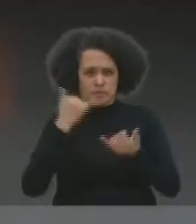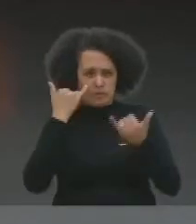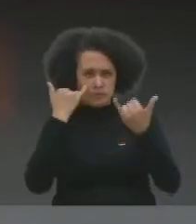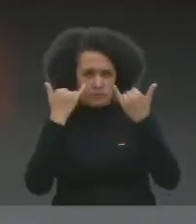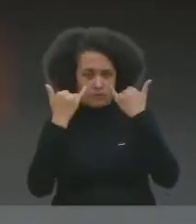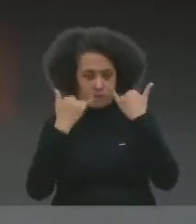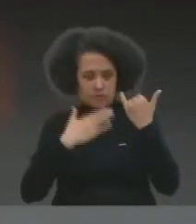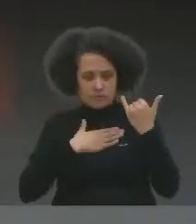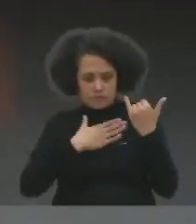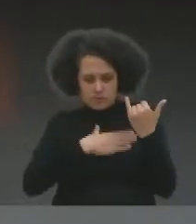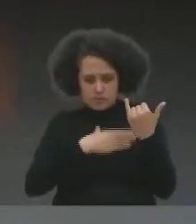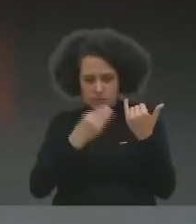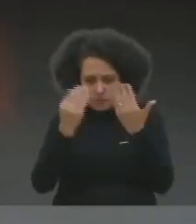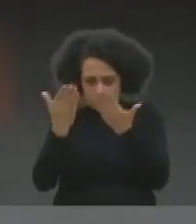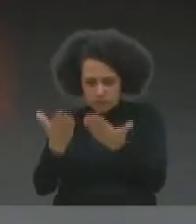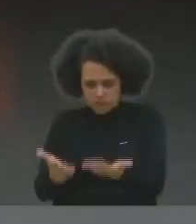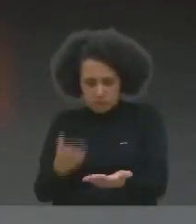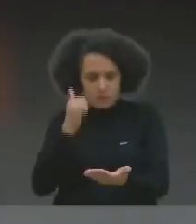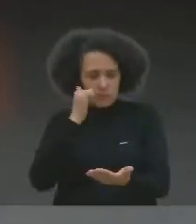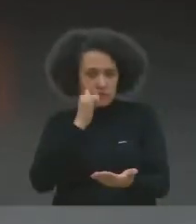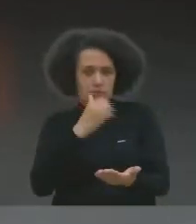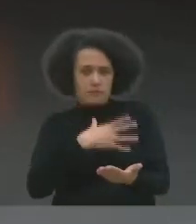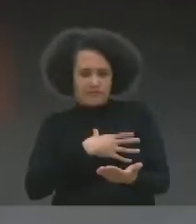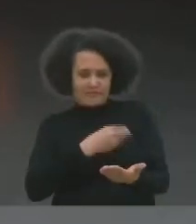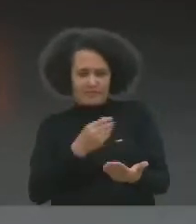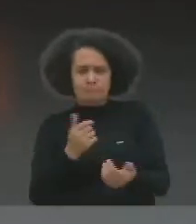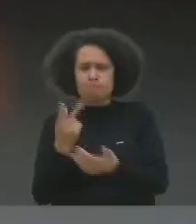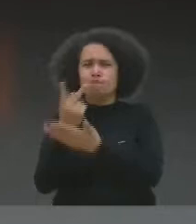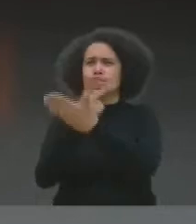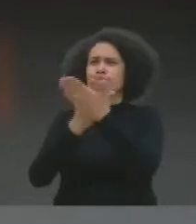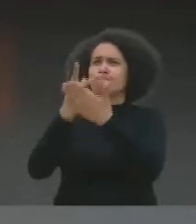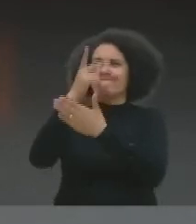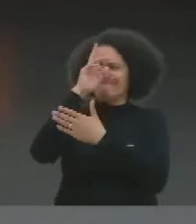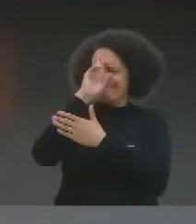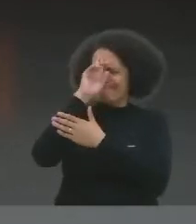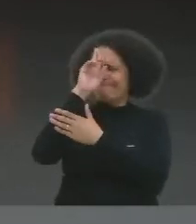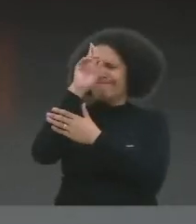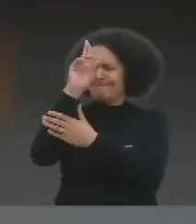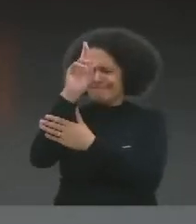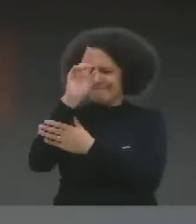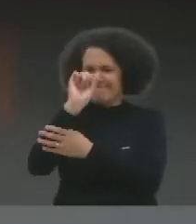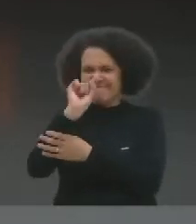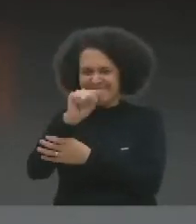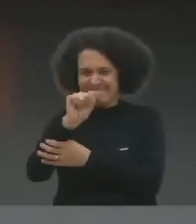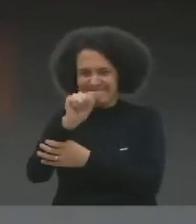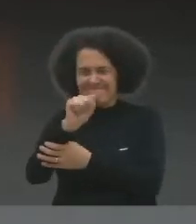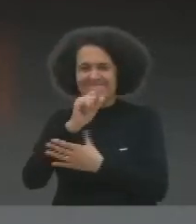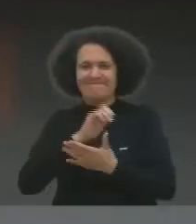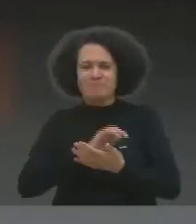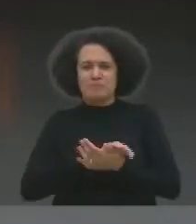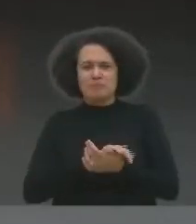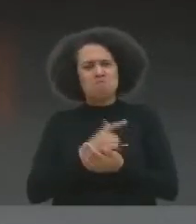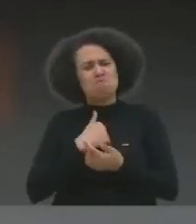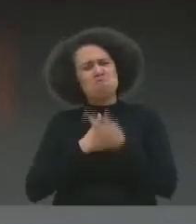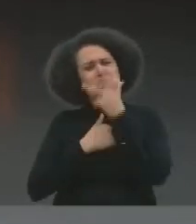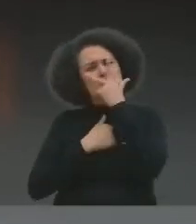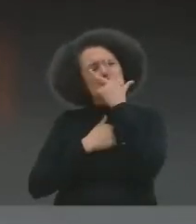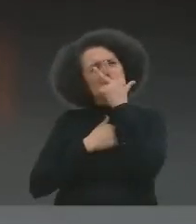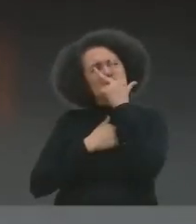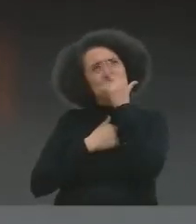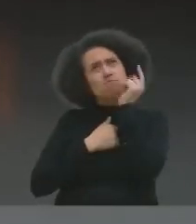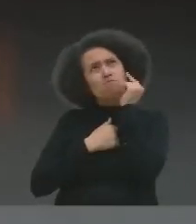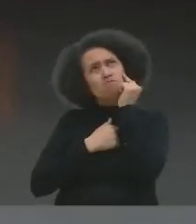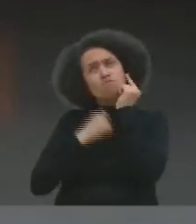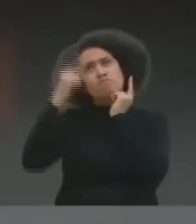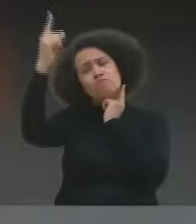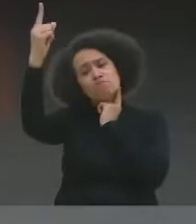meu filho, aqui está minha filha, eles estão me buscando. I think I will just go down there and meet them and have fellowship with them. Olha, eu acho que eu vou